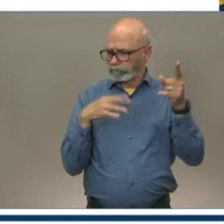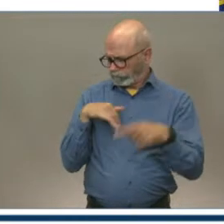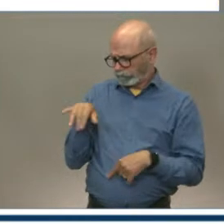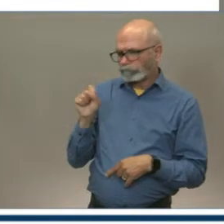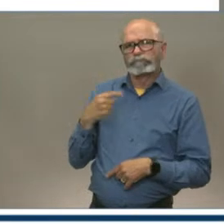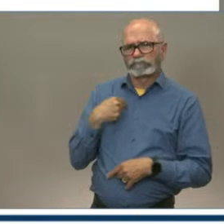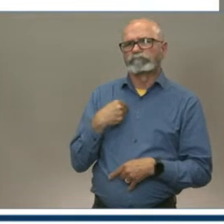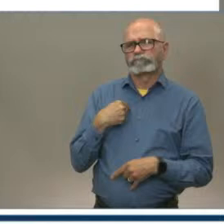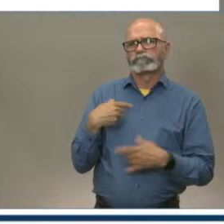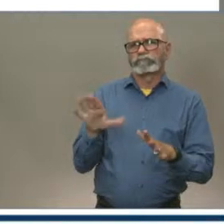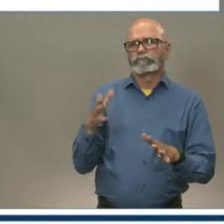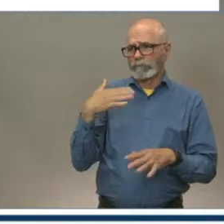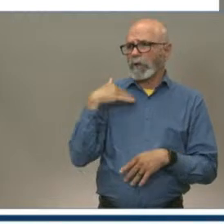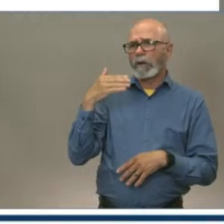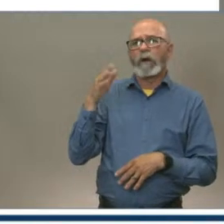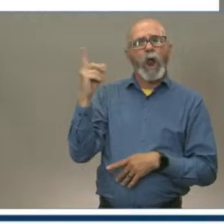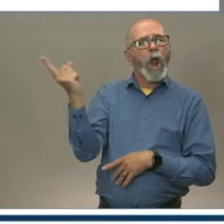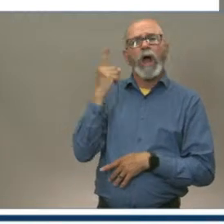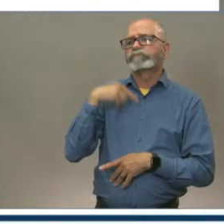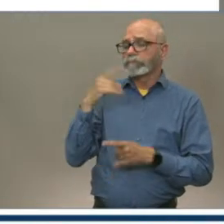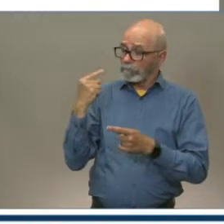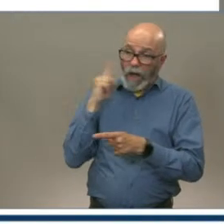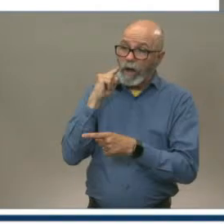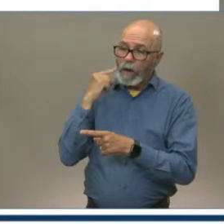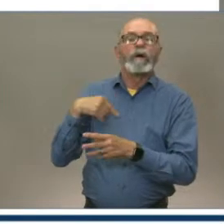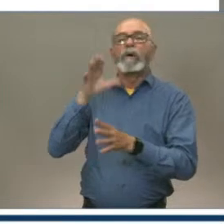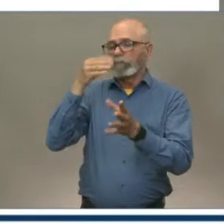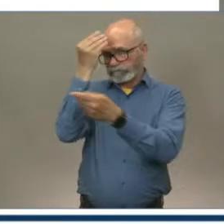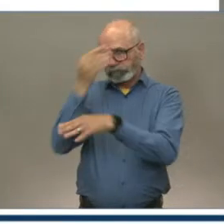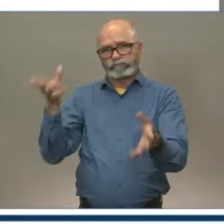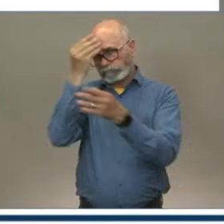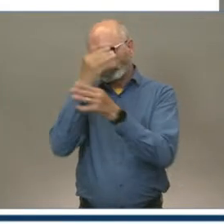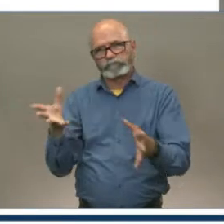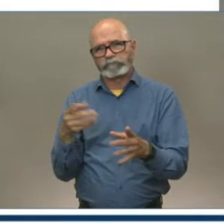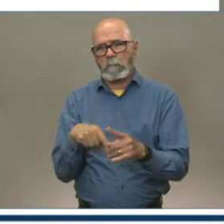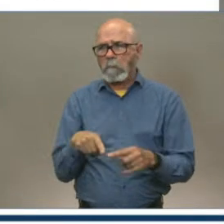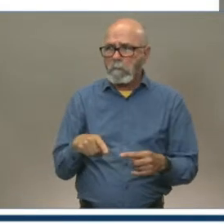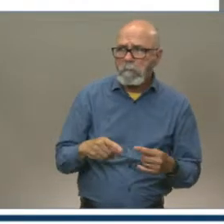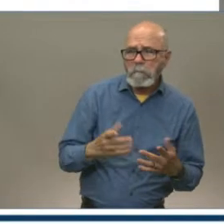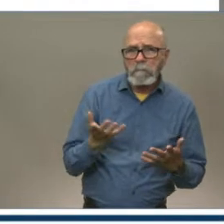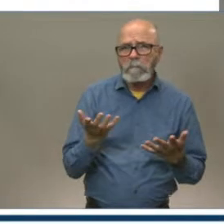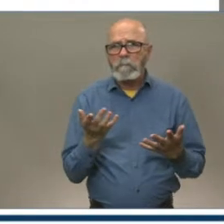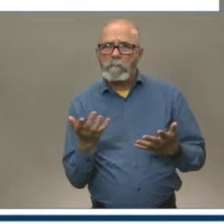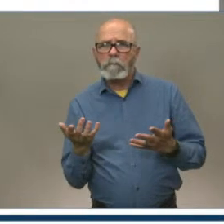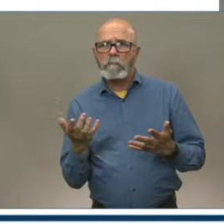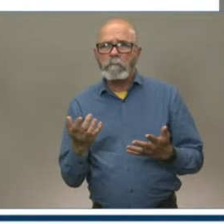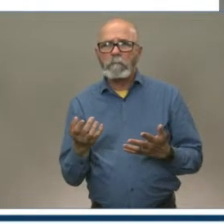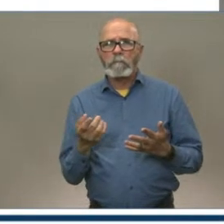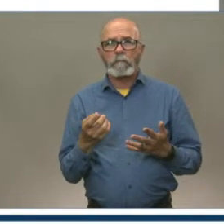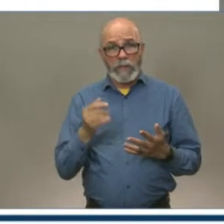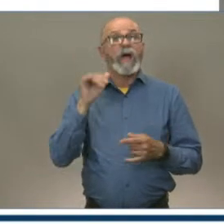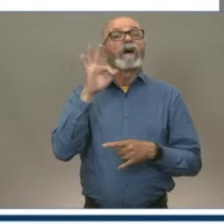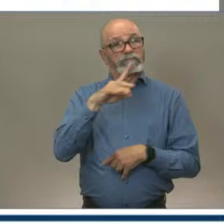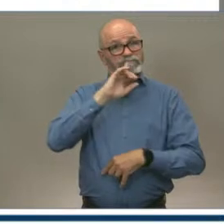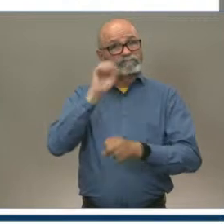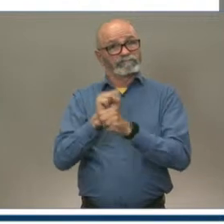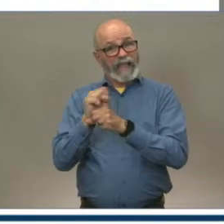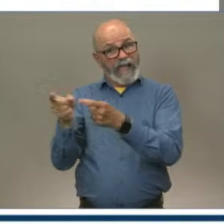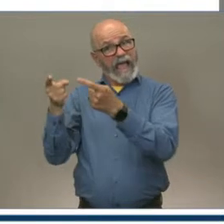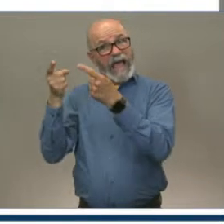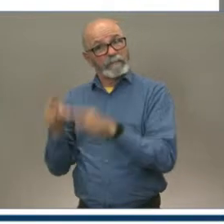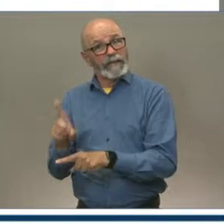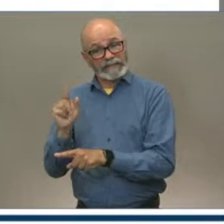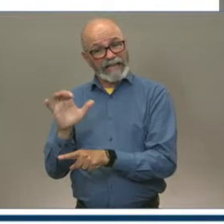aware of a daycare. That's part of what we talk about publicly when we have a daycare case. When we have a case in a daycare, the